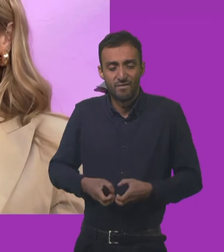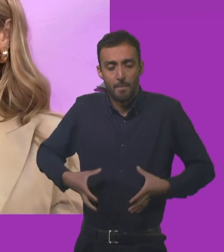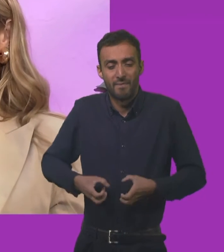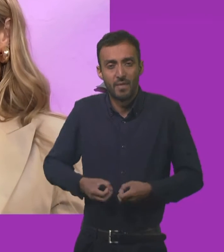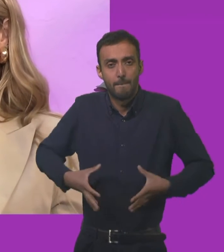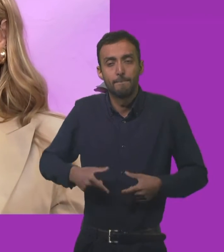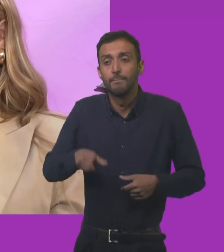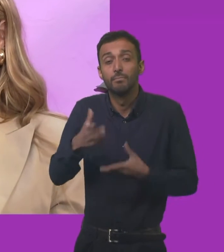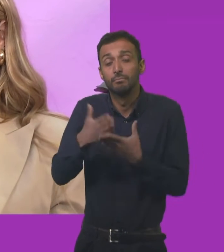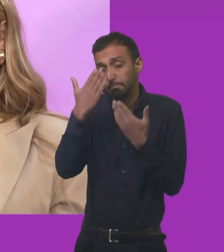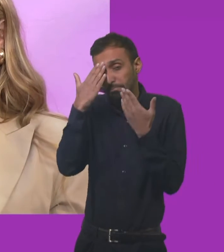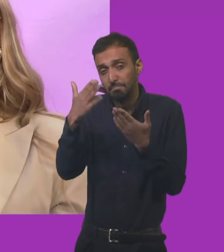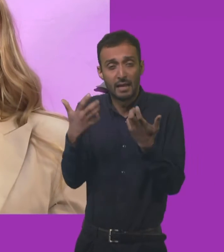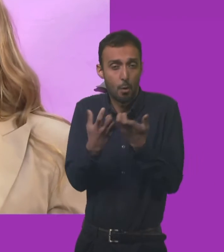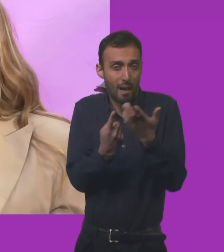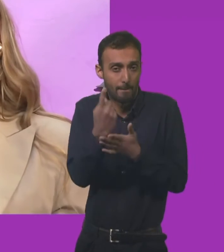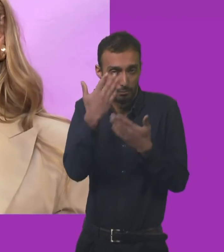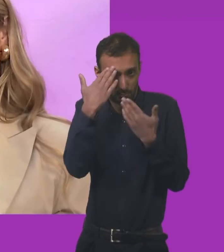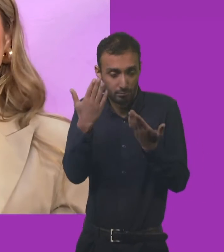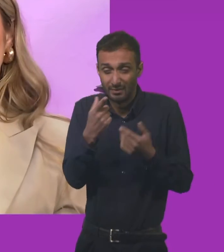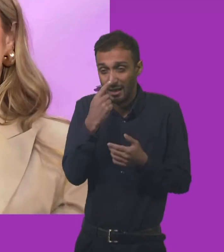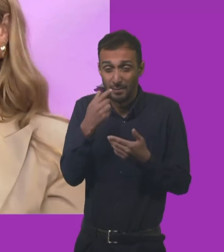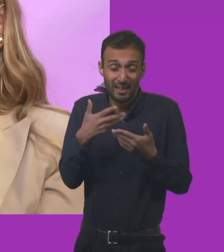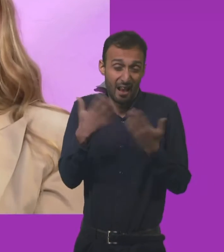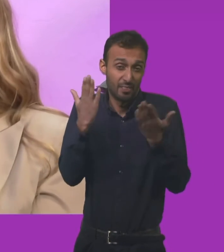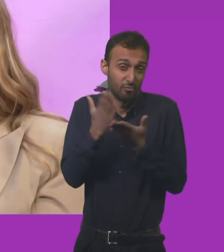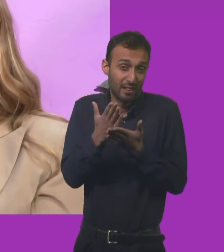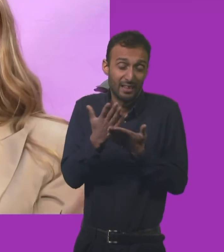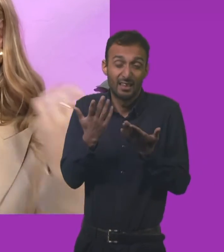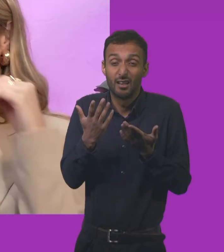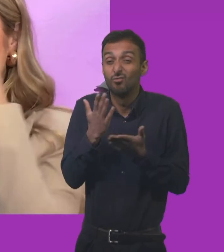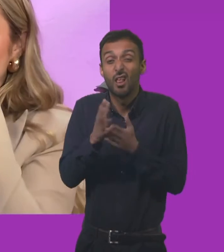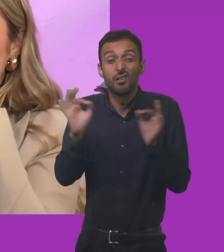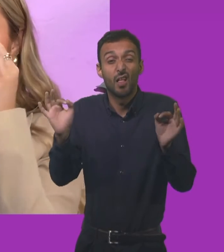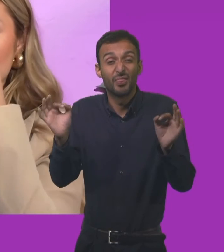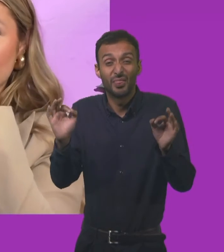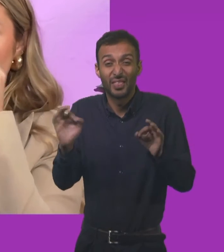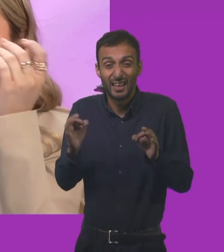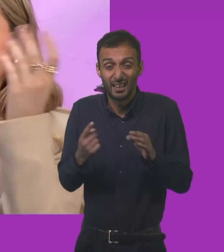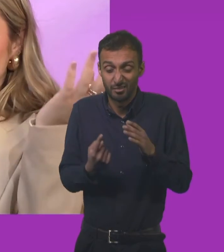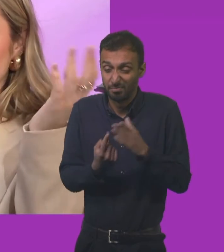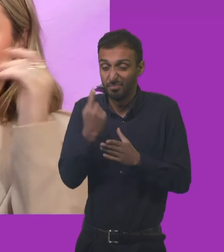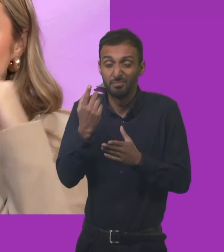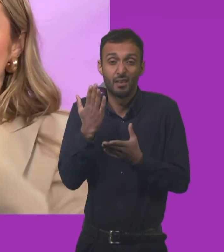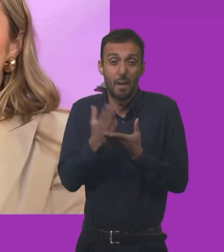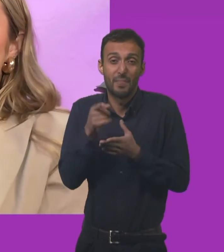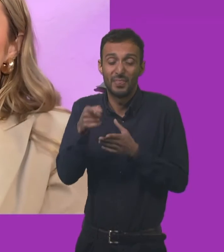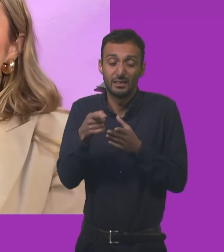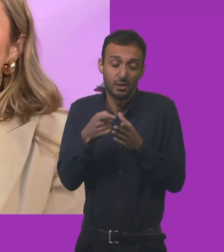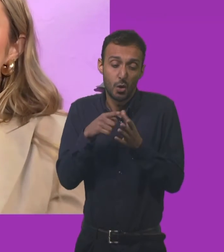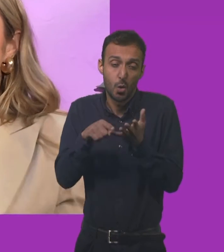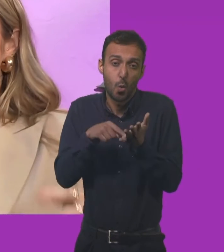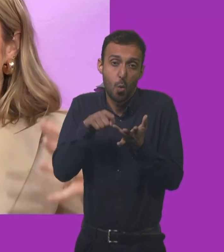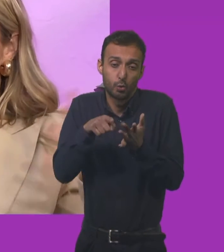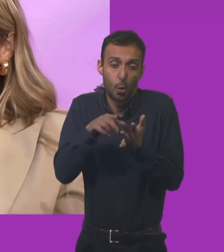really know what causes it. It can be anything. Well, nothing really causes it. It is just like an autoimmune disorder. And